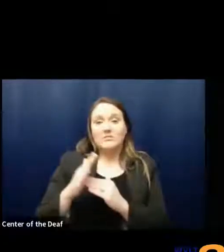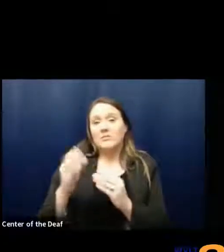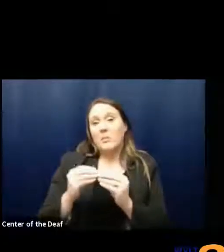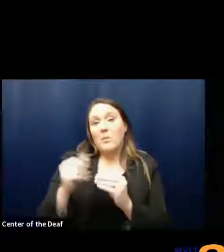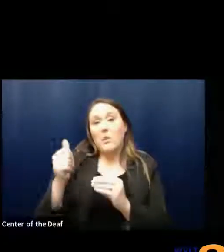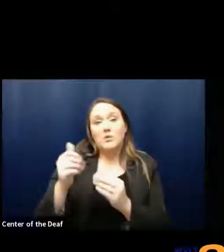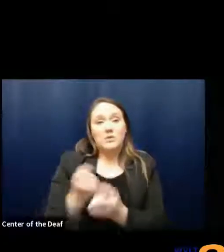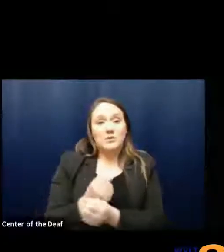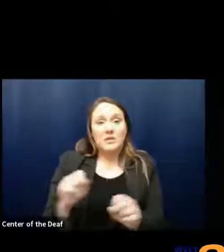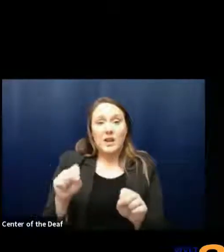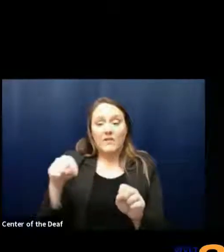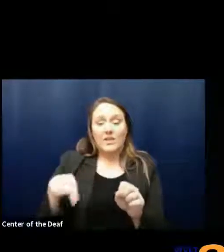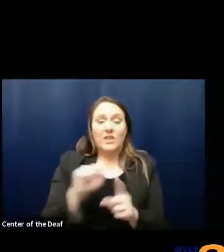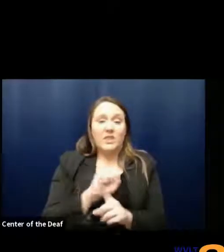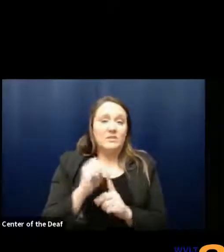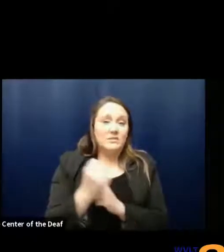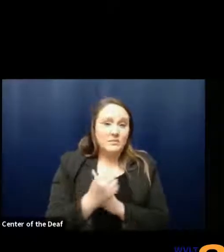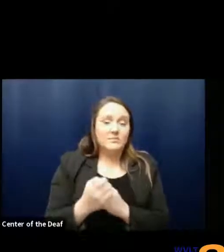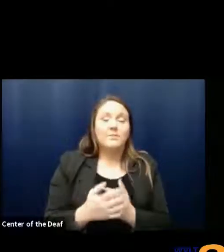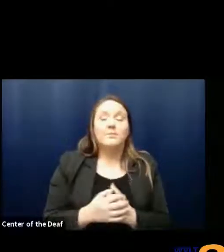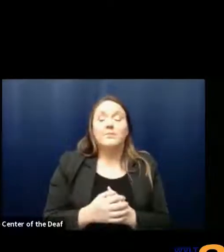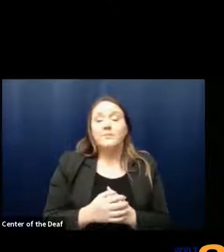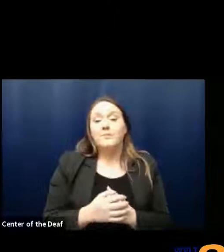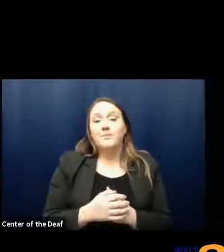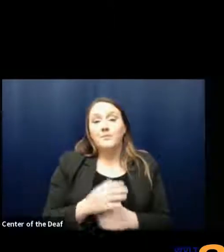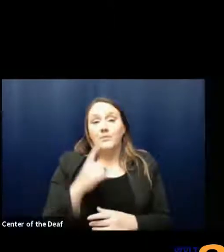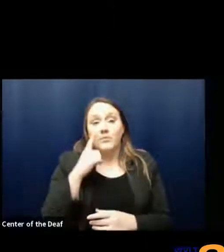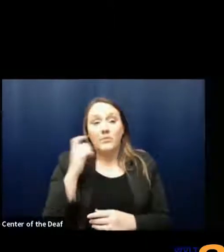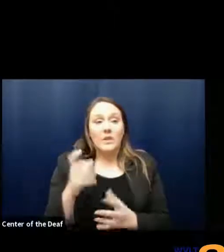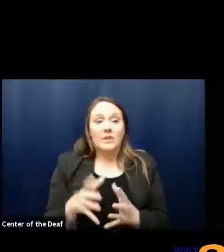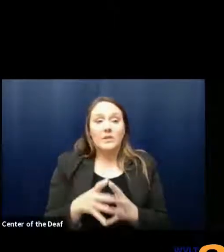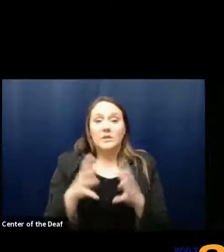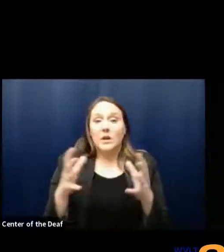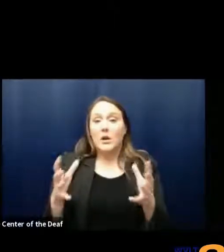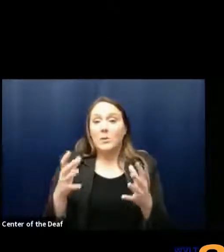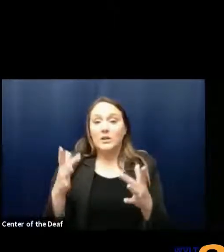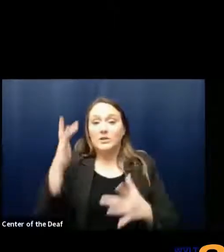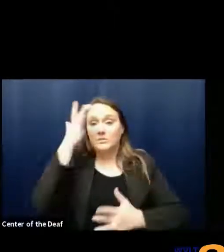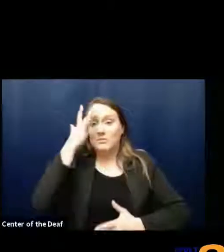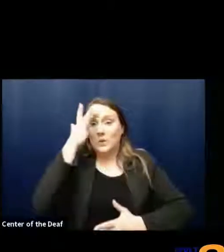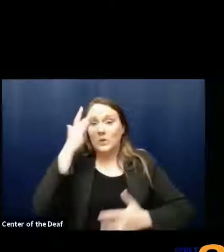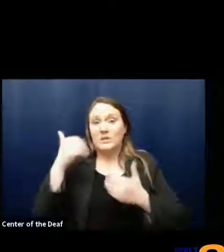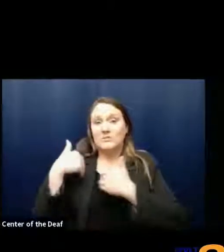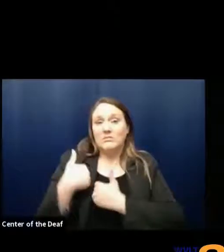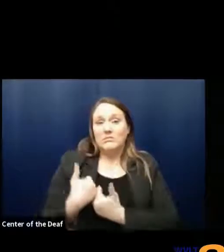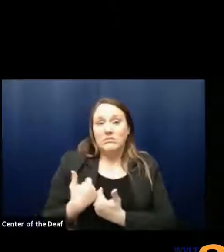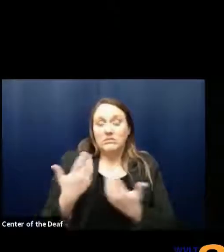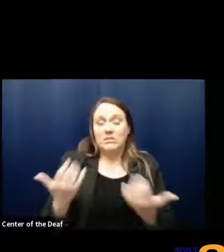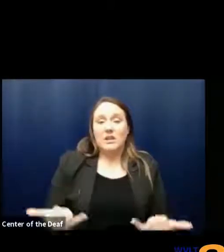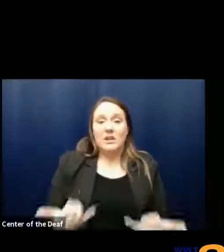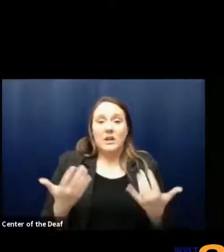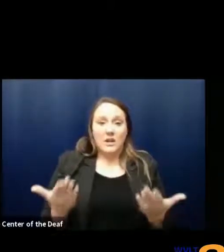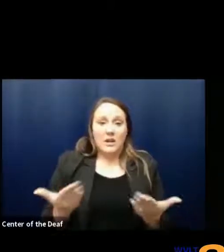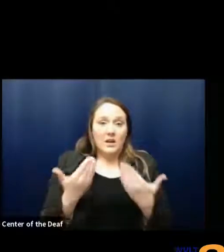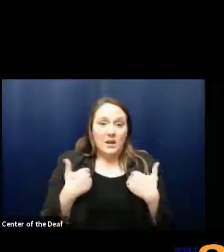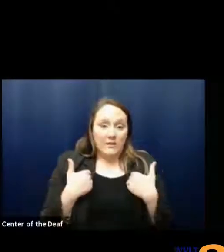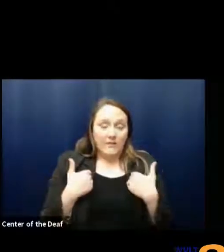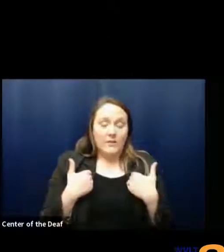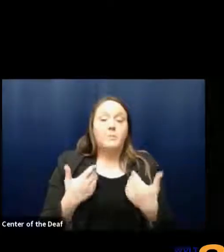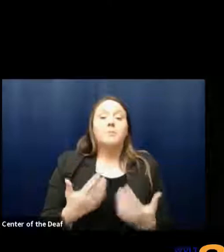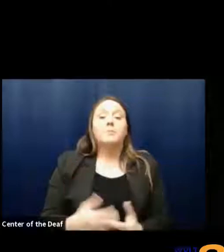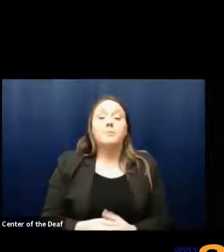environment, given all of the amount of disease burden that we have. I just said we should